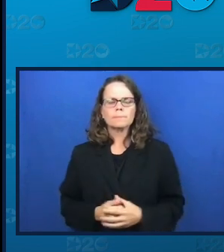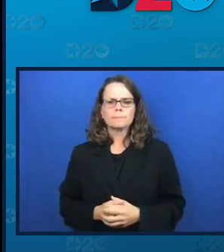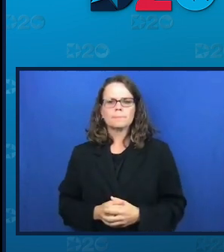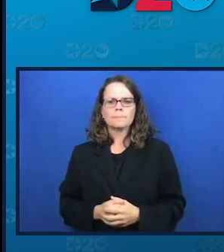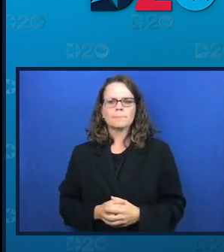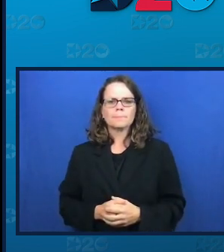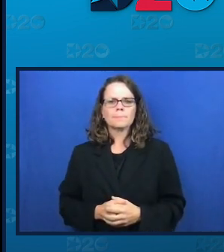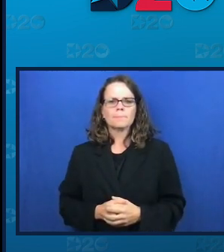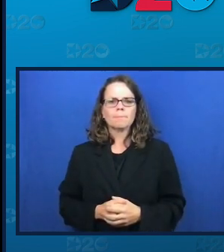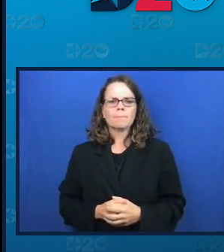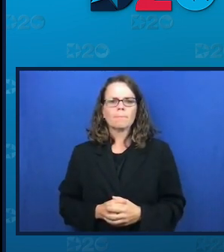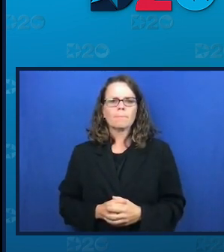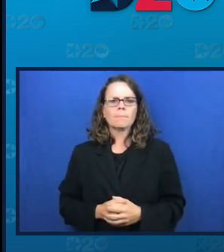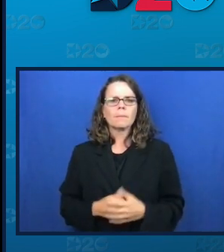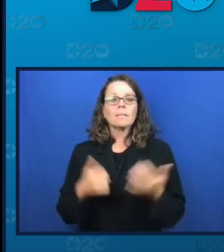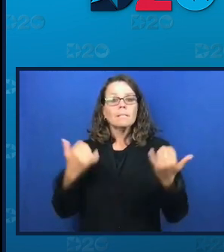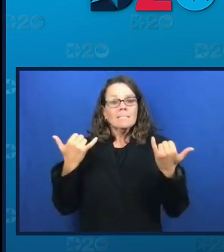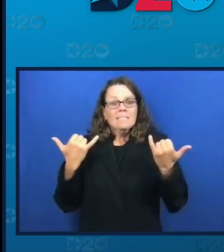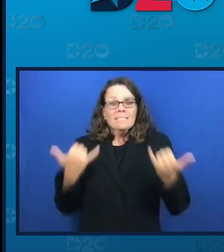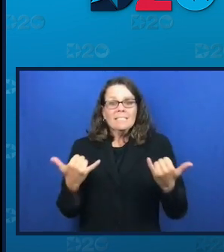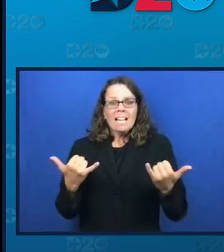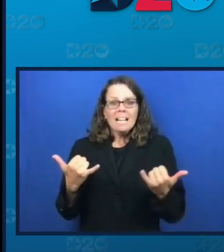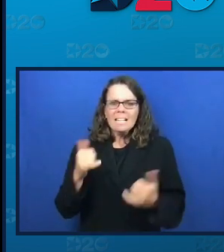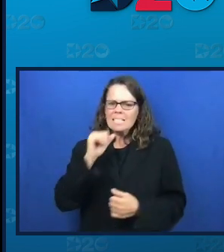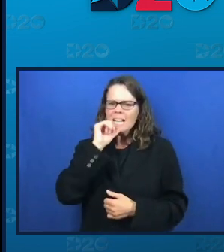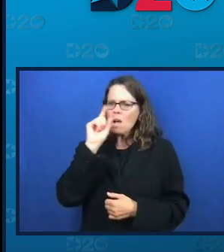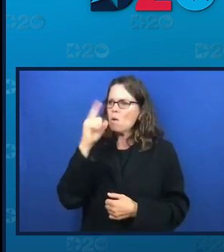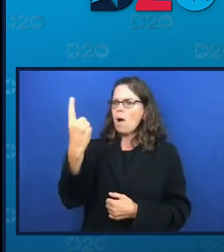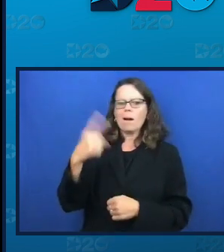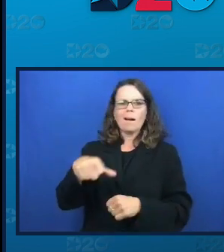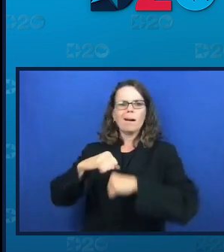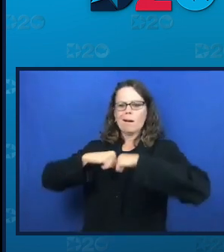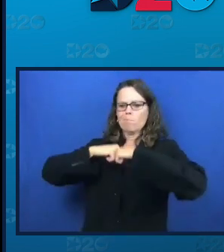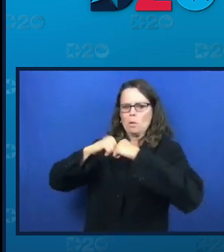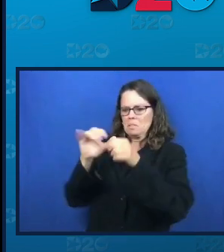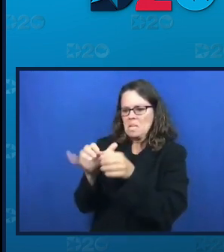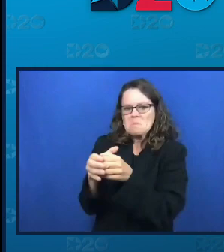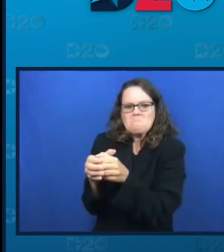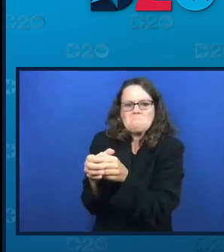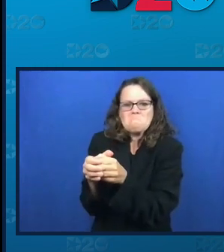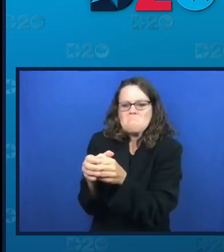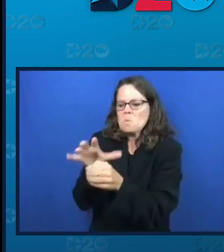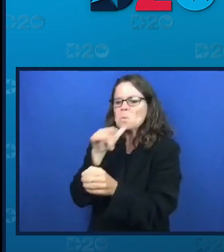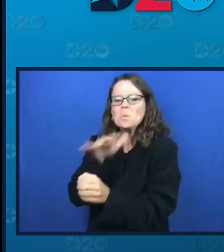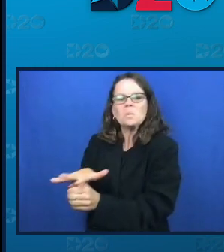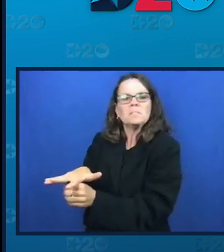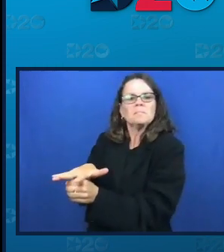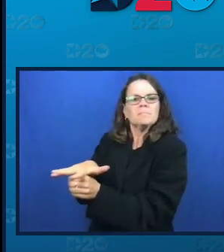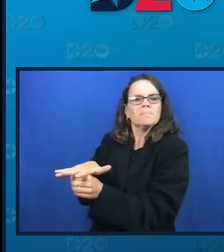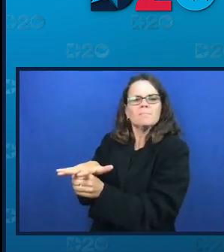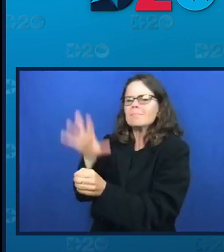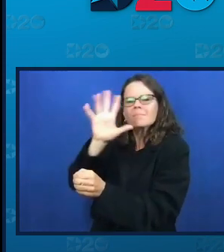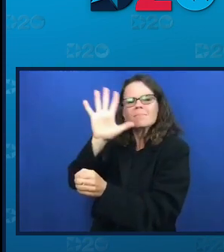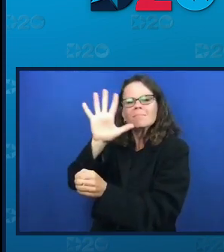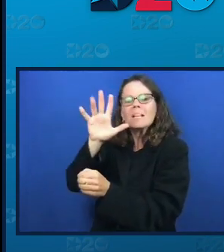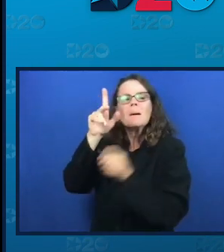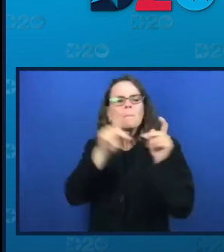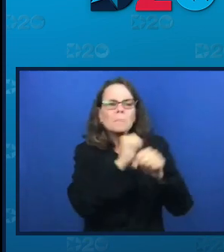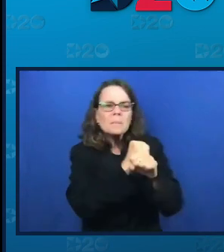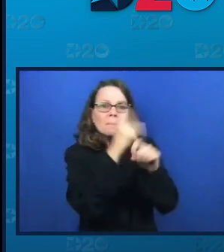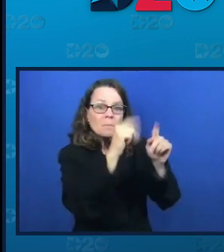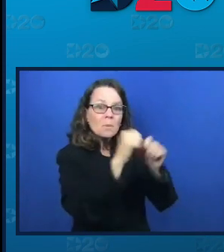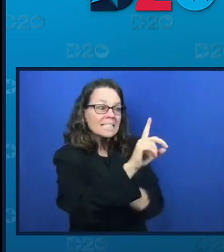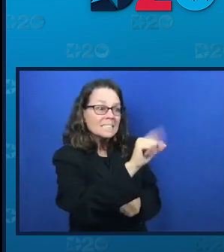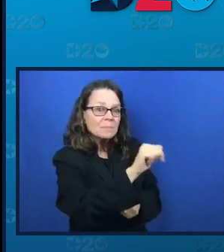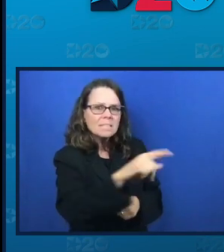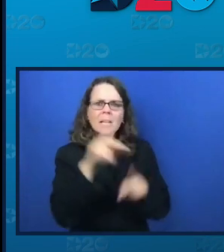only protects our nation's minorities, but it protects the needs of those with disabilities and families with children. How long do we